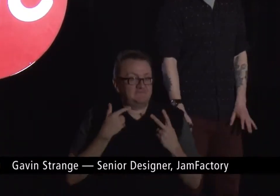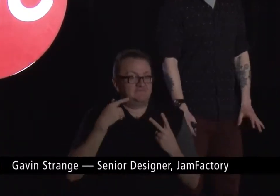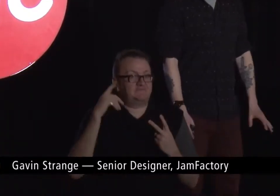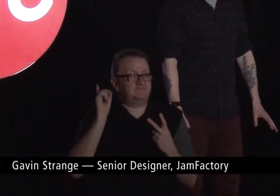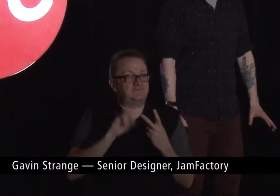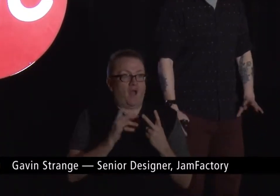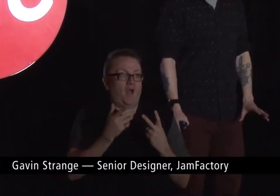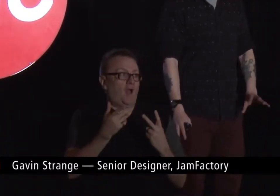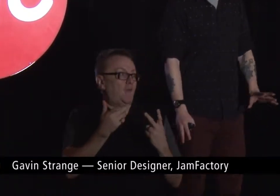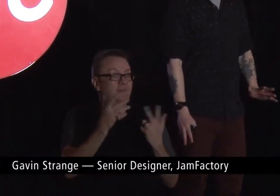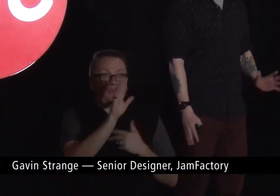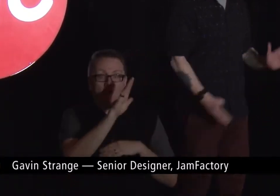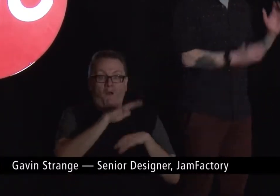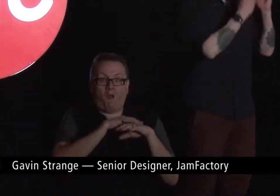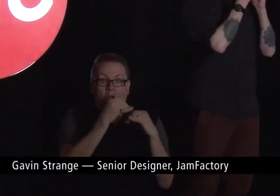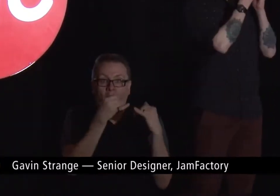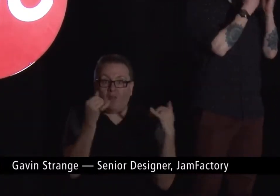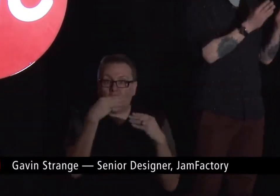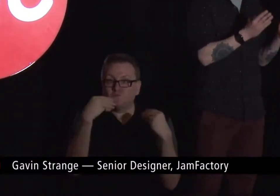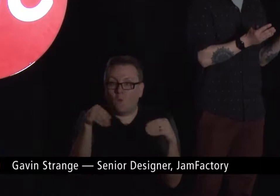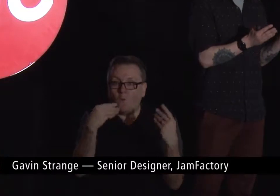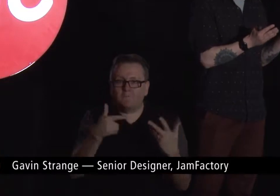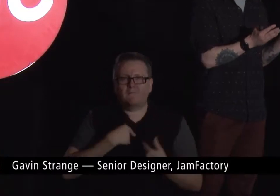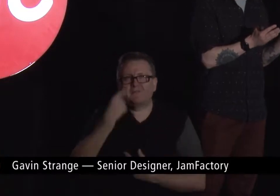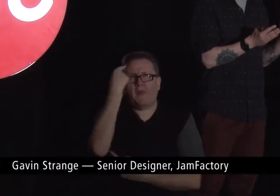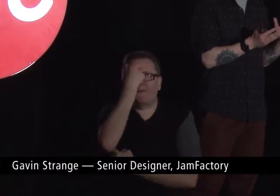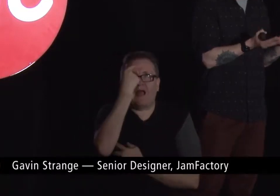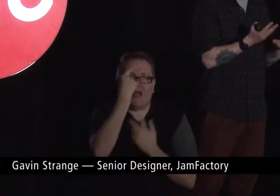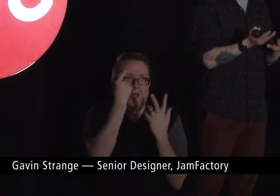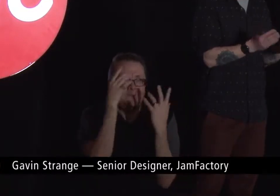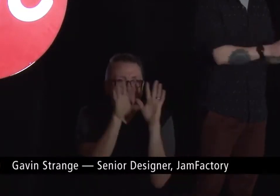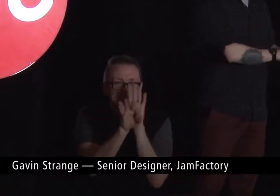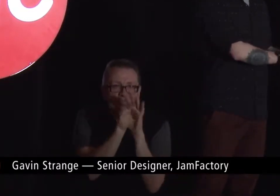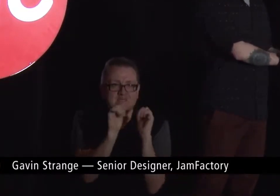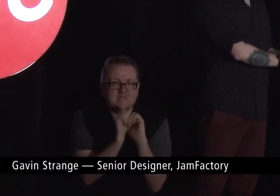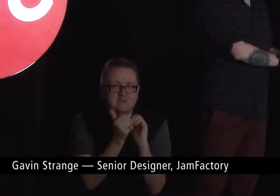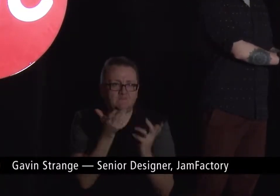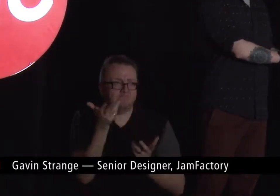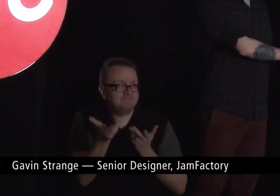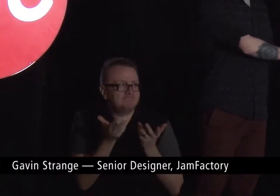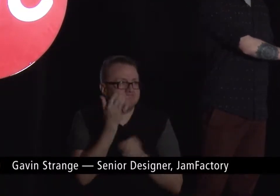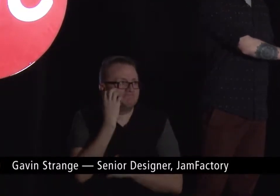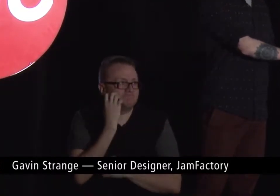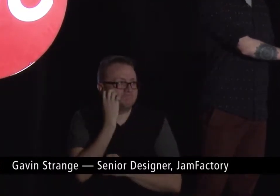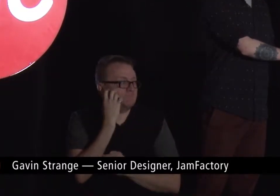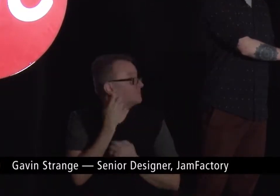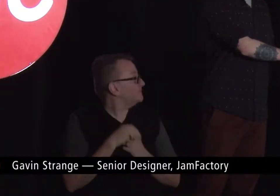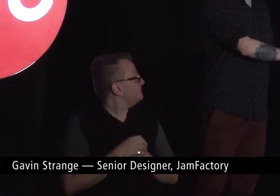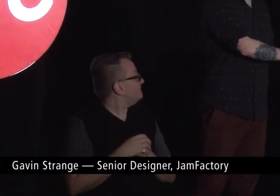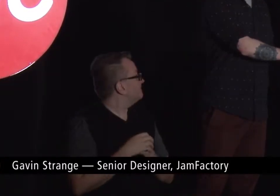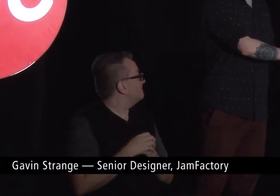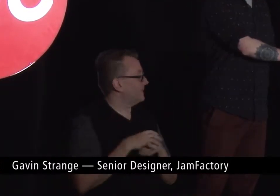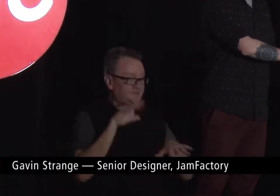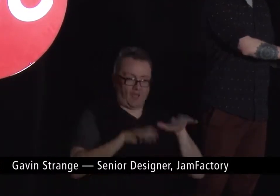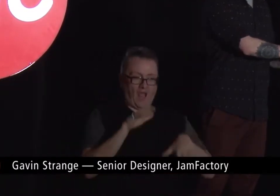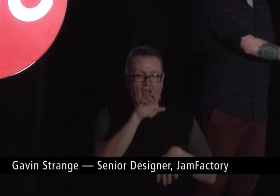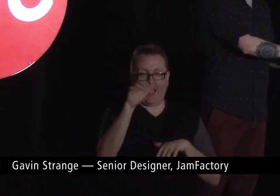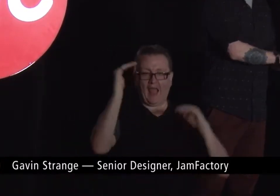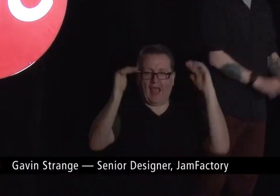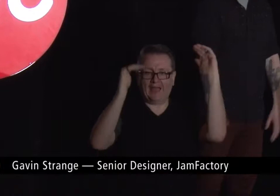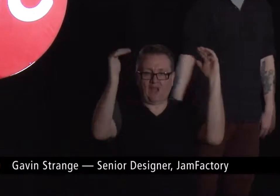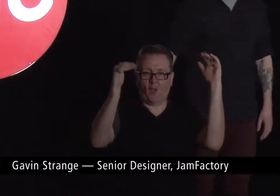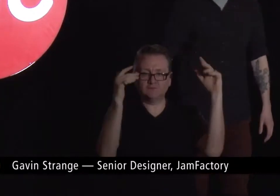stores. And I vividly remember going, well, how do I find it? Okay. Adult